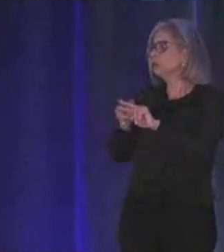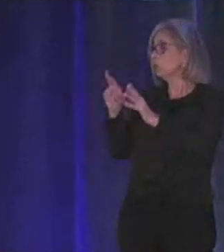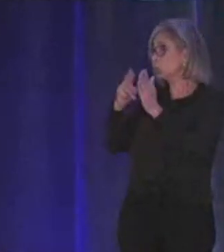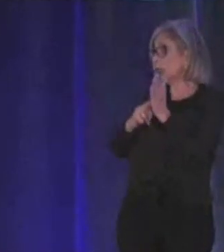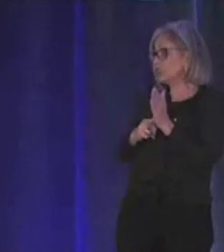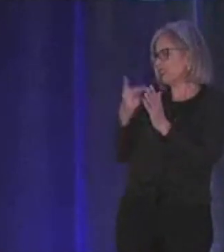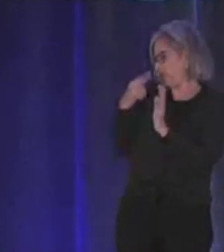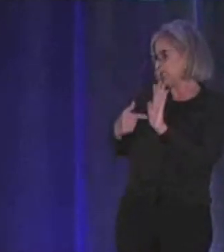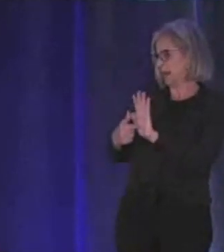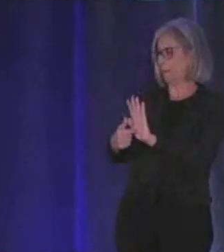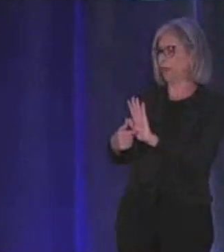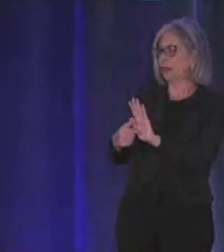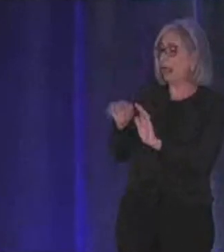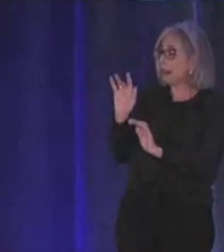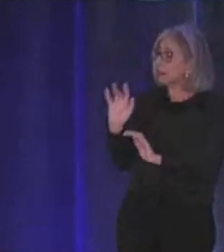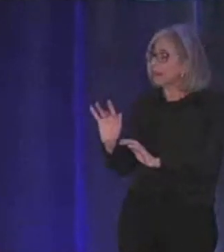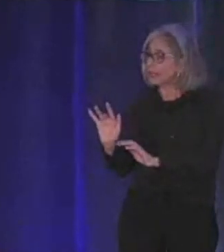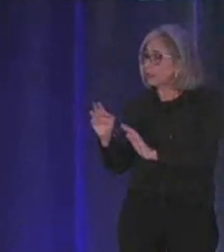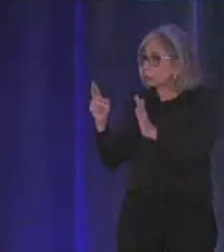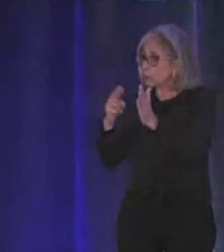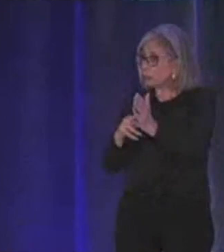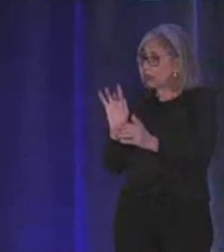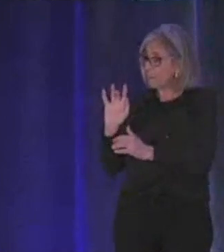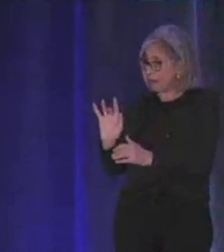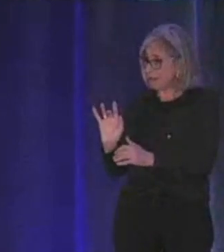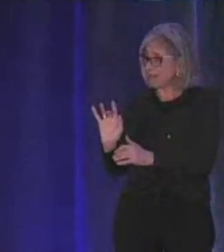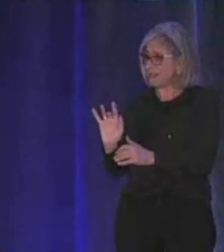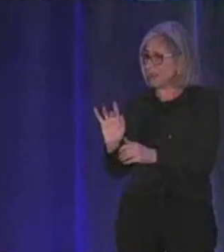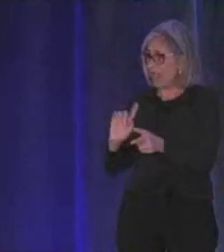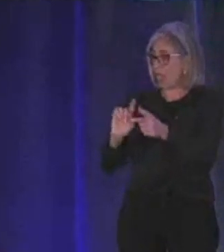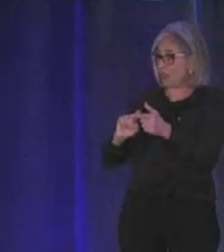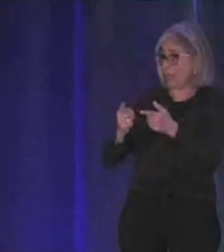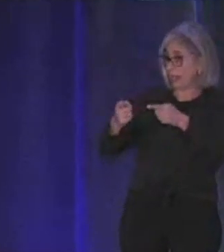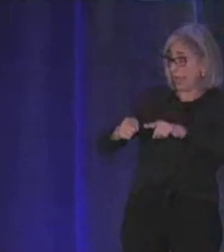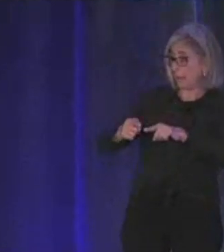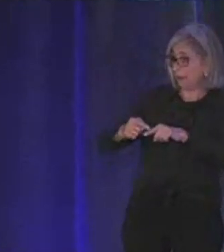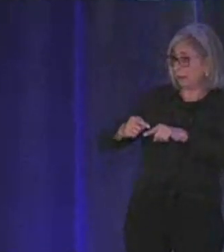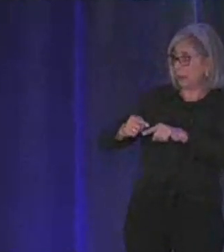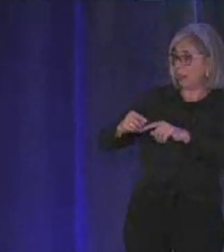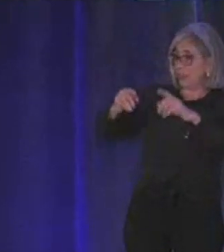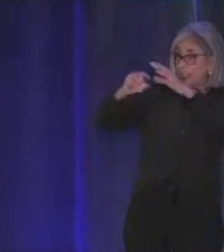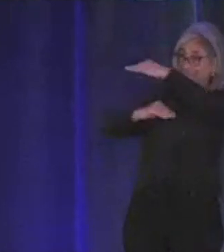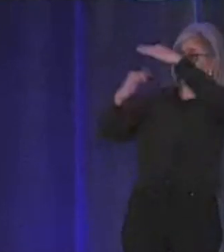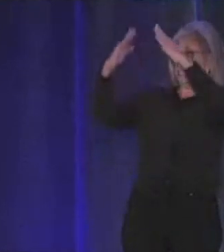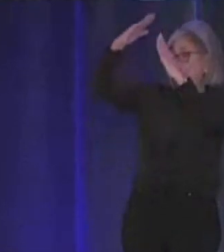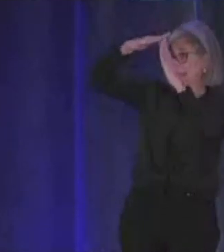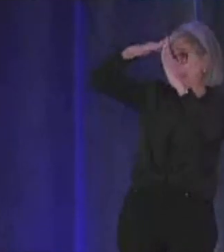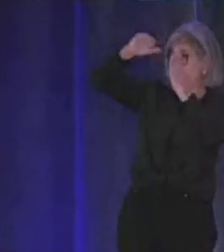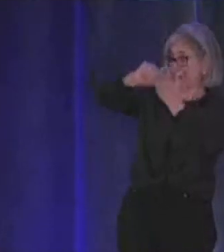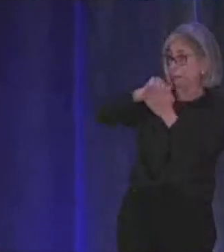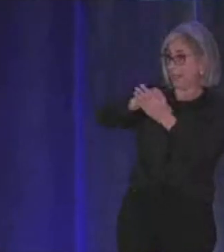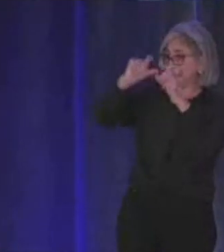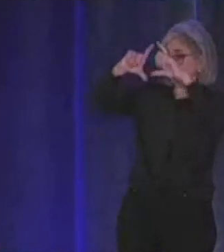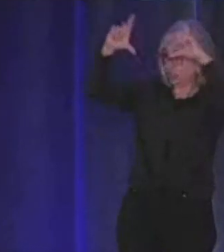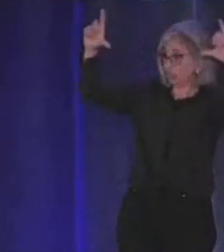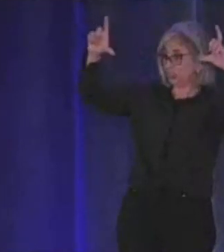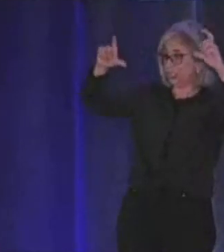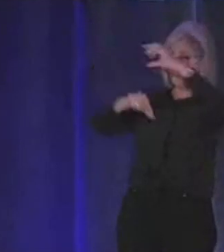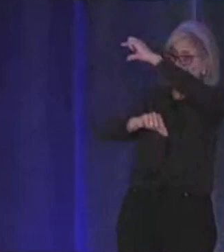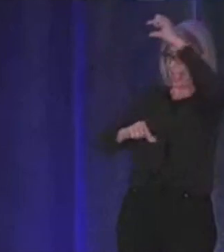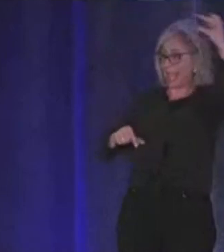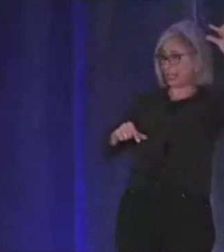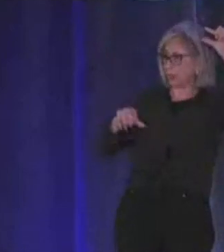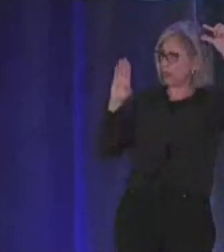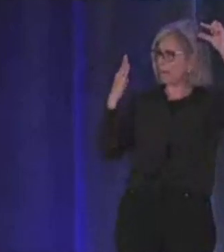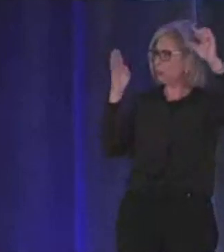for example, click the registration button, and then the top of the page could have, I don't know, like a header with maybe like a